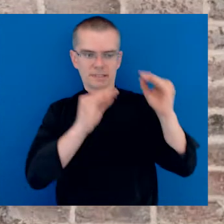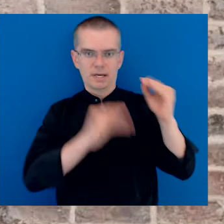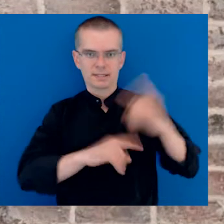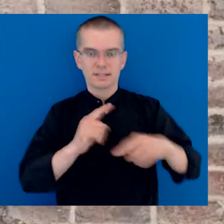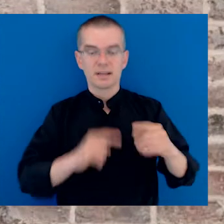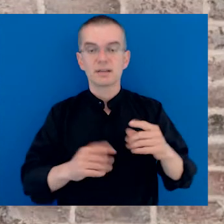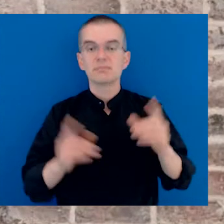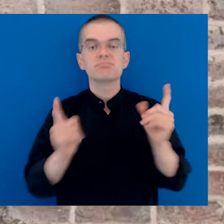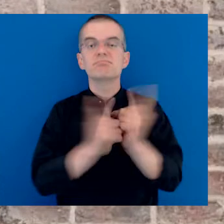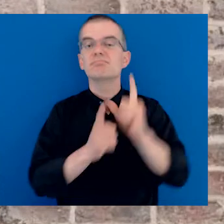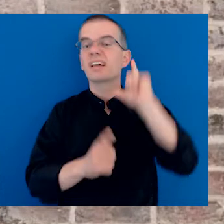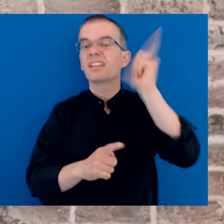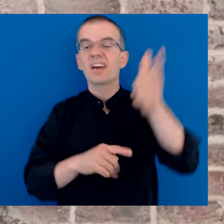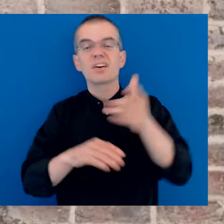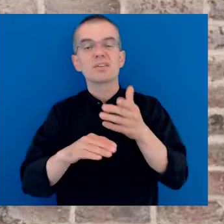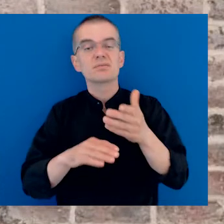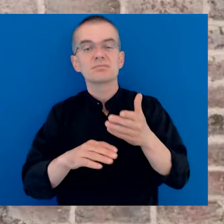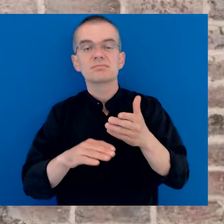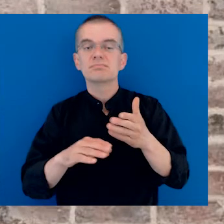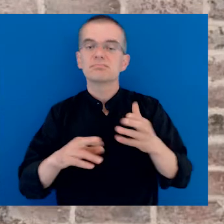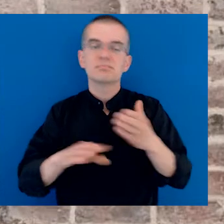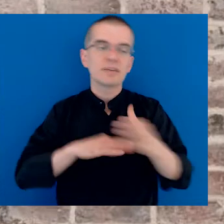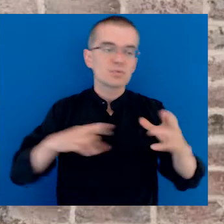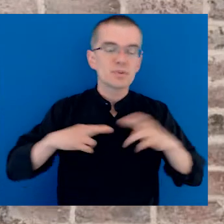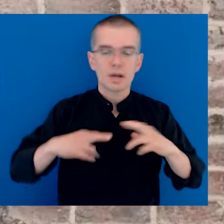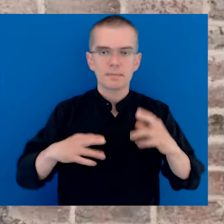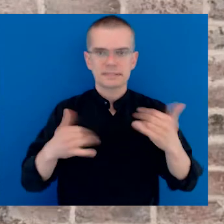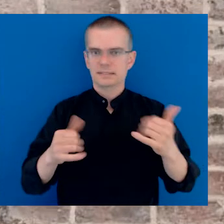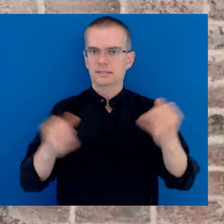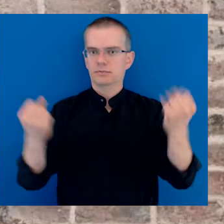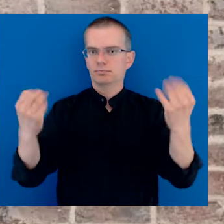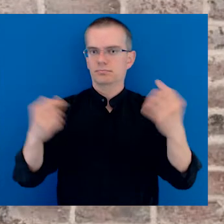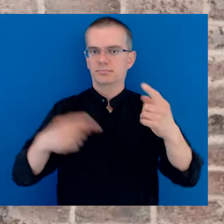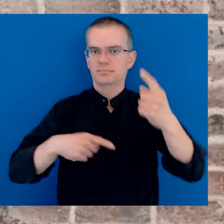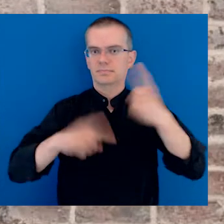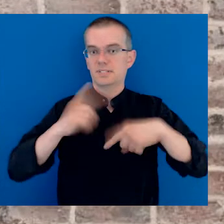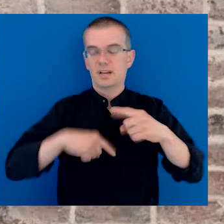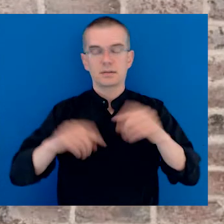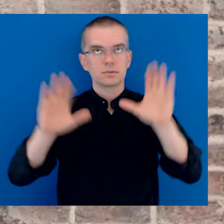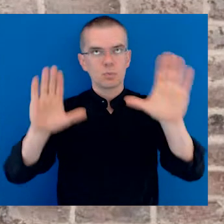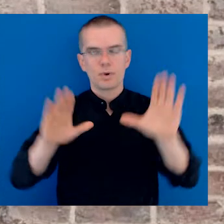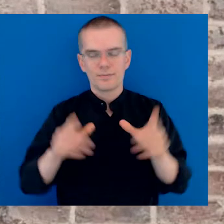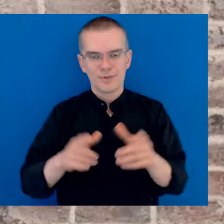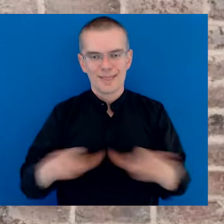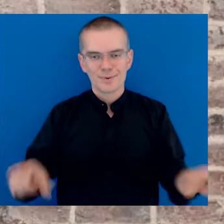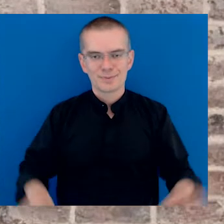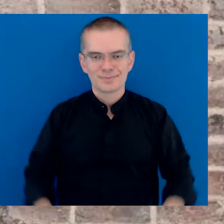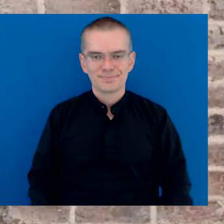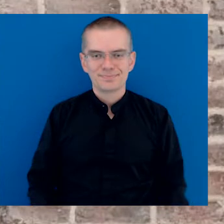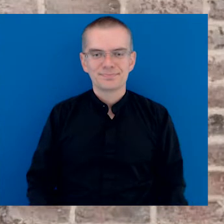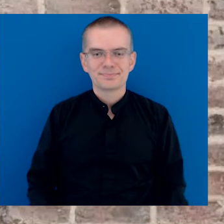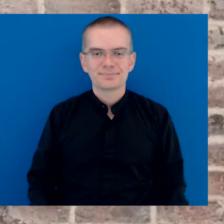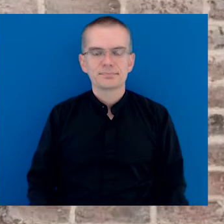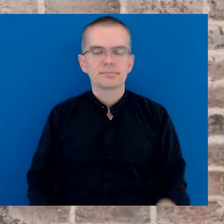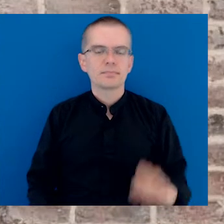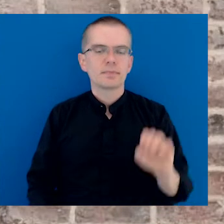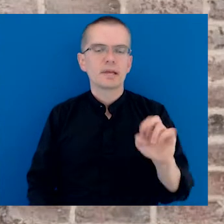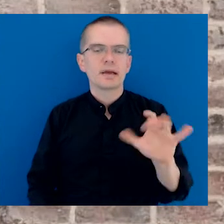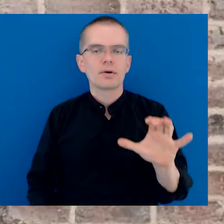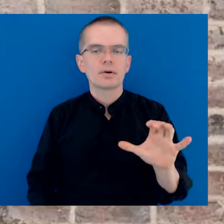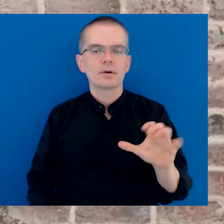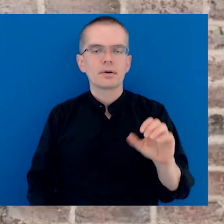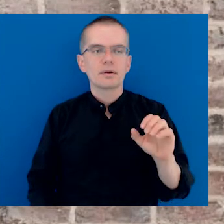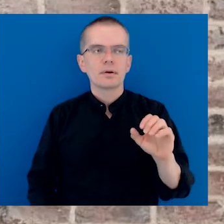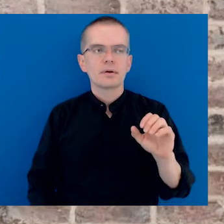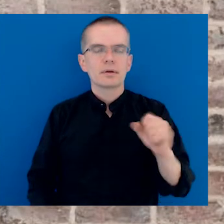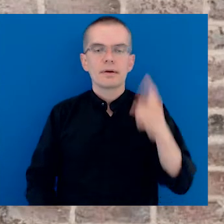would sign. And isn't that kind of a cool thing? It's a wonderful language. Yeah, and in the case of baseball too, it wasn't